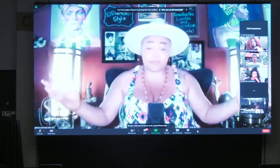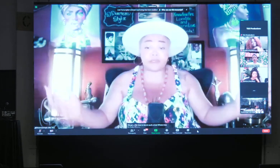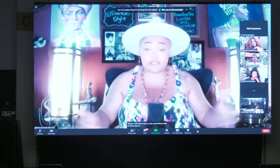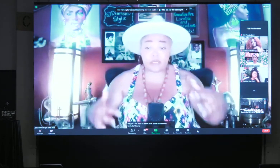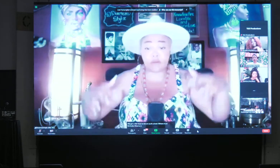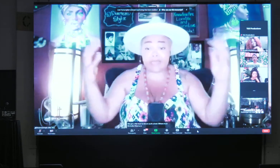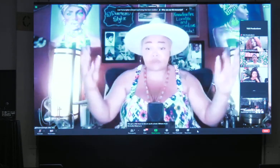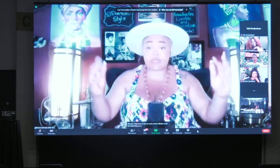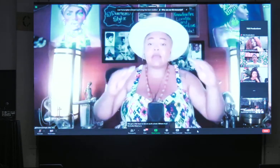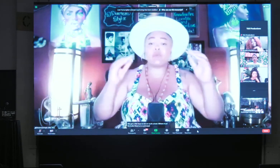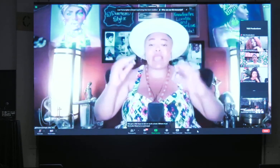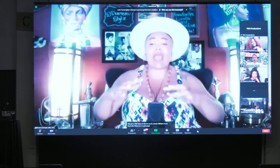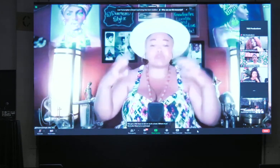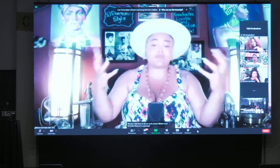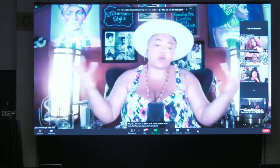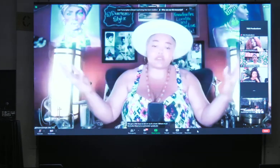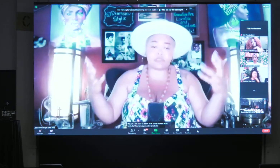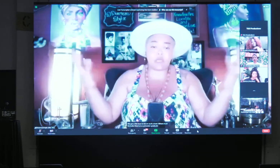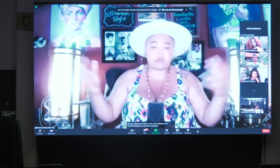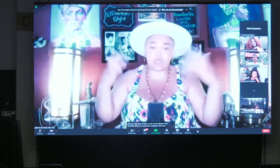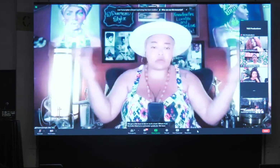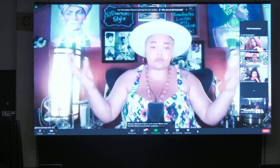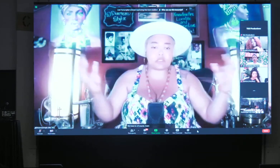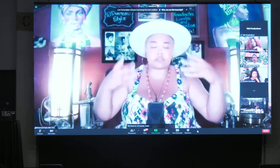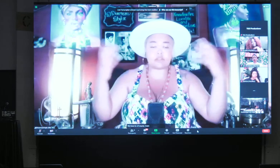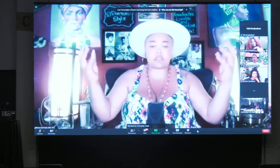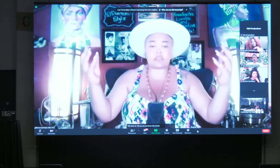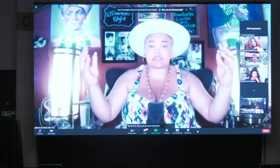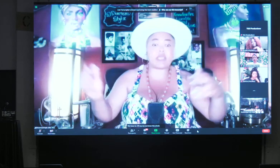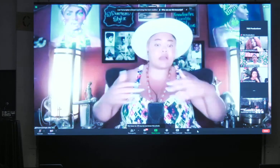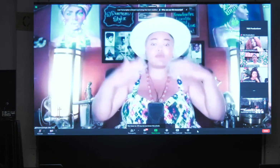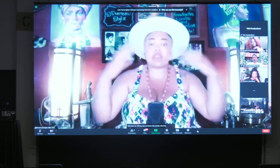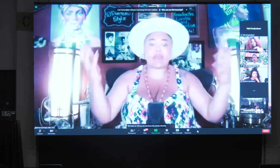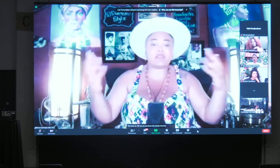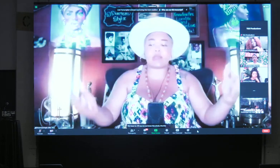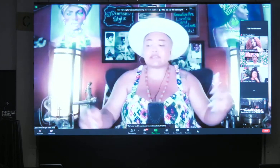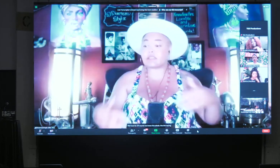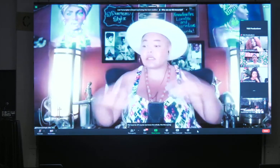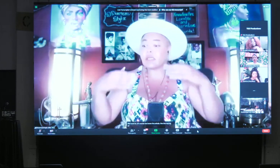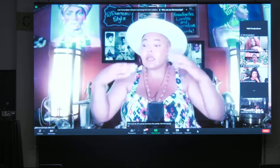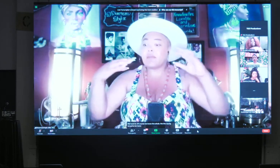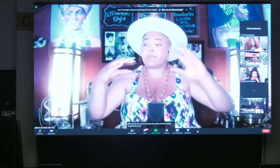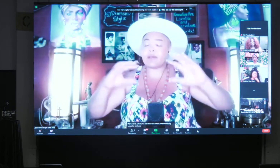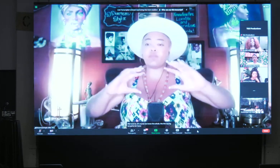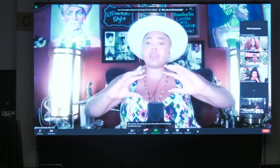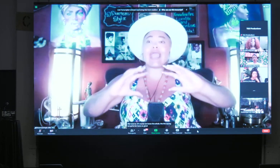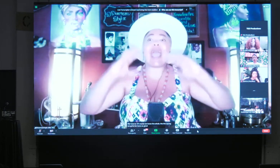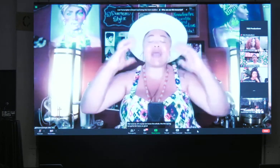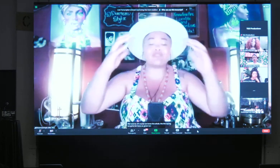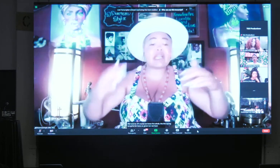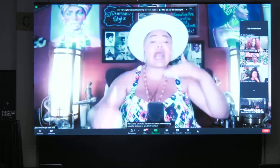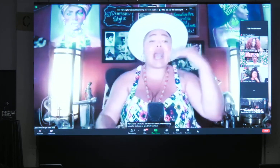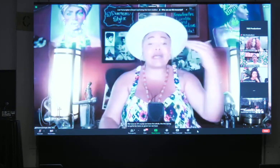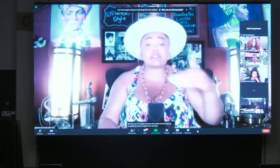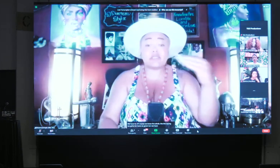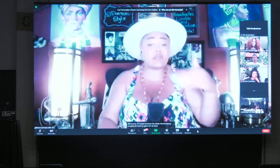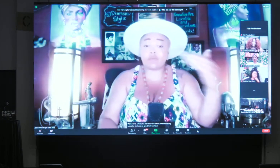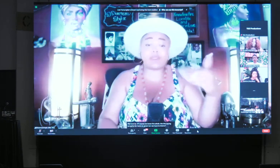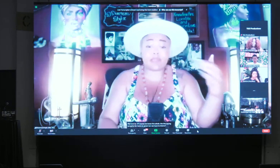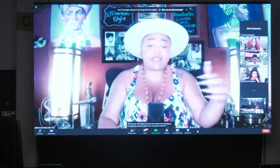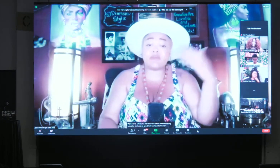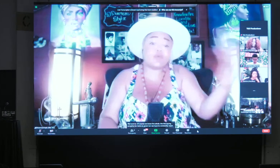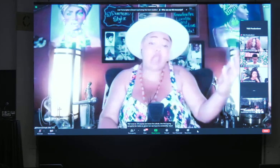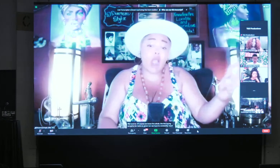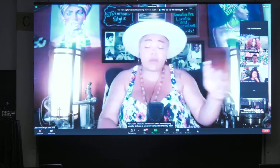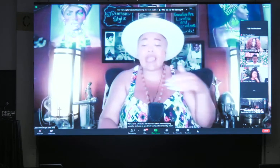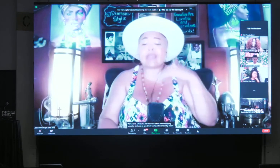a Princeton graduate. We have to, of course, we know the whole the saying of we got to be twice as good, but we have to constantly